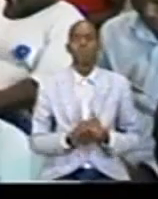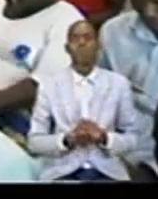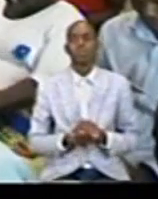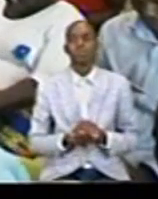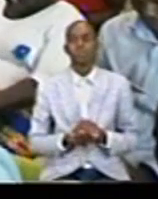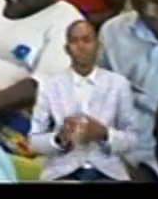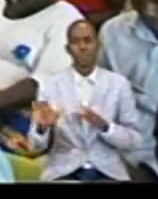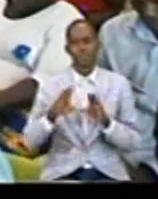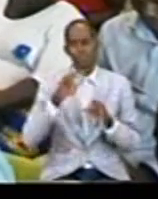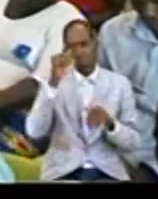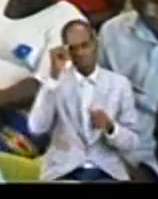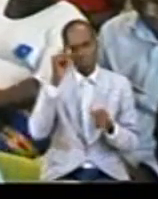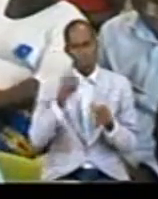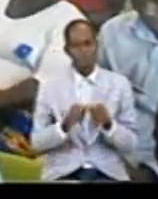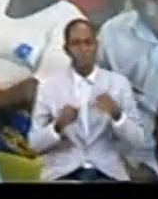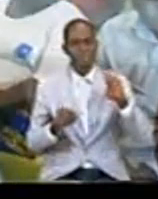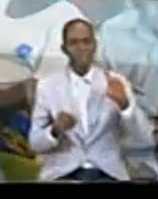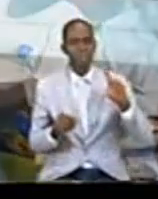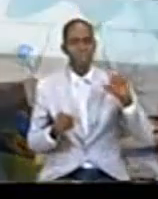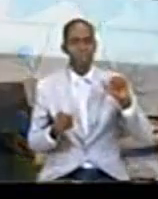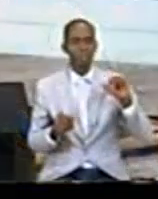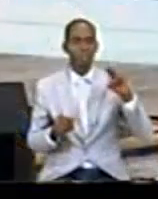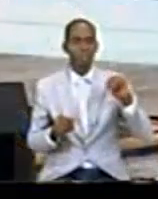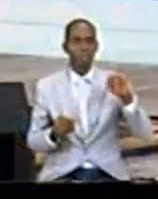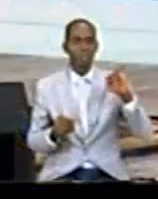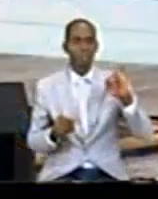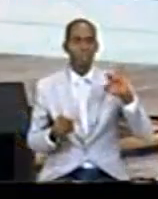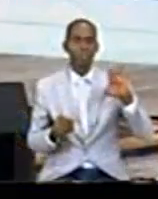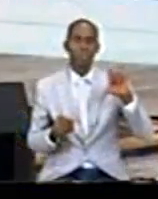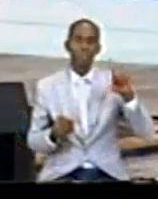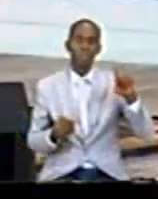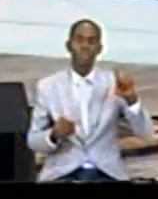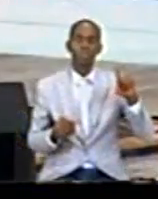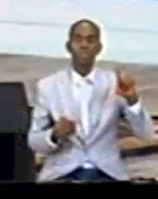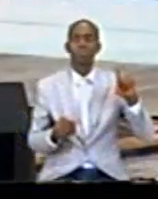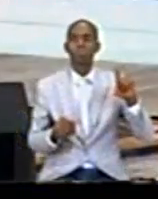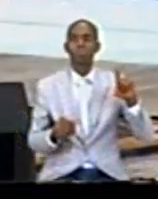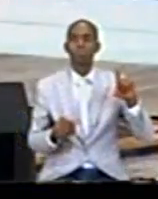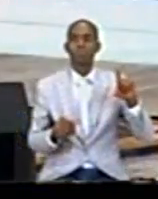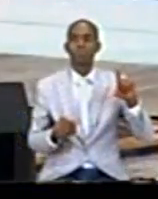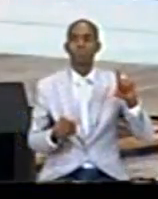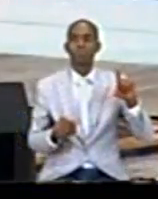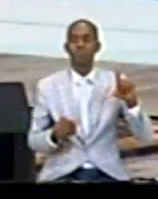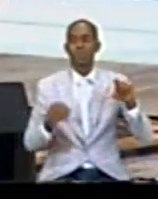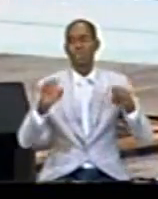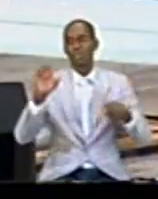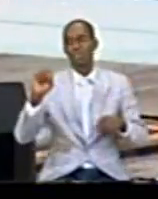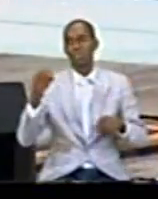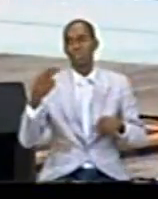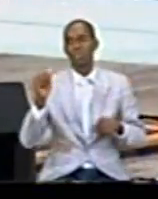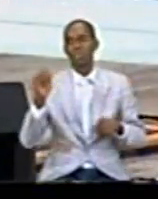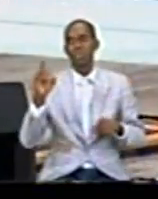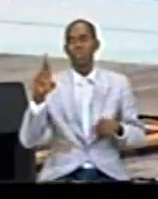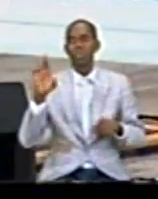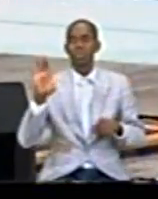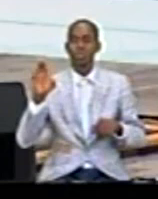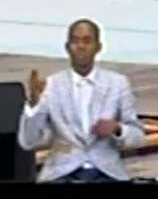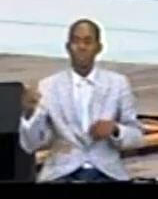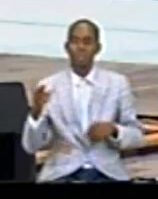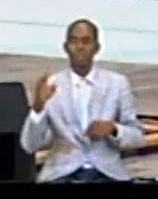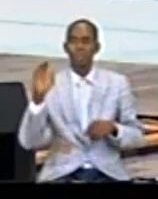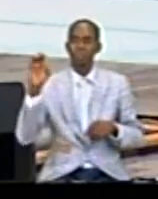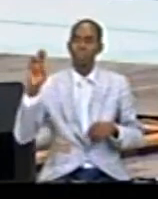Do you remember Daniel, Shadrach, Meshach, and Abednego? They were in